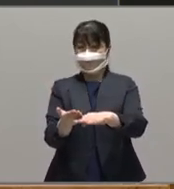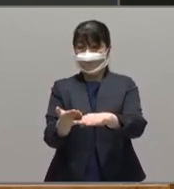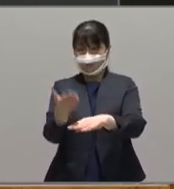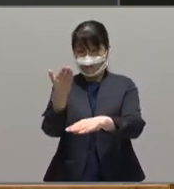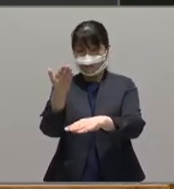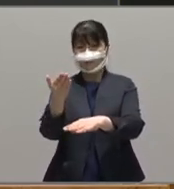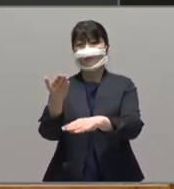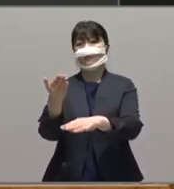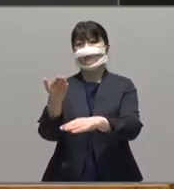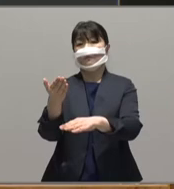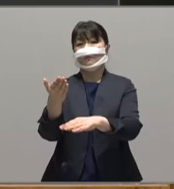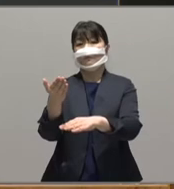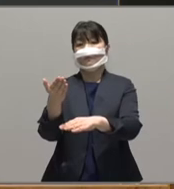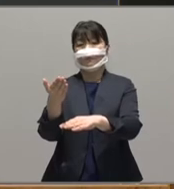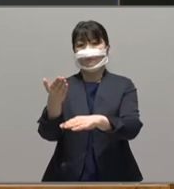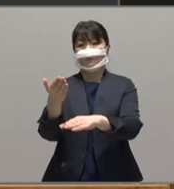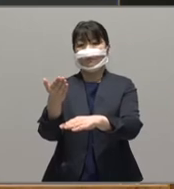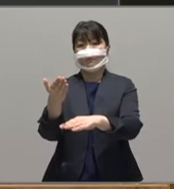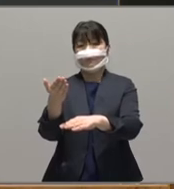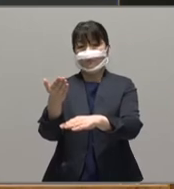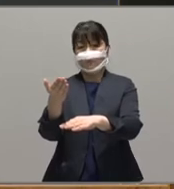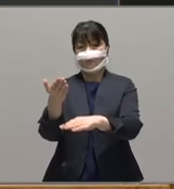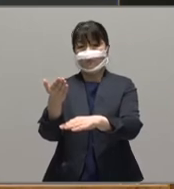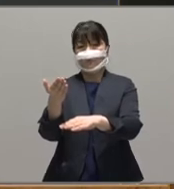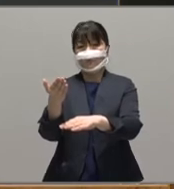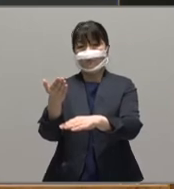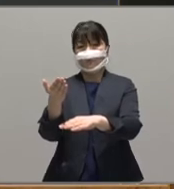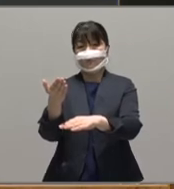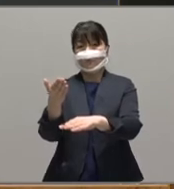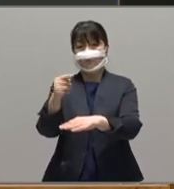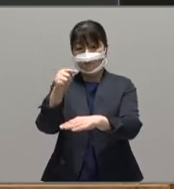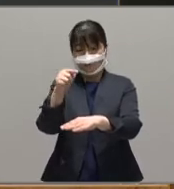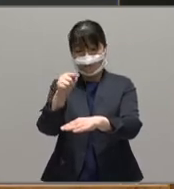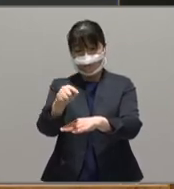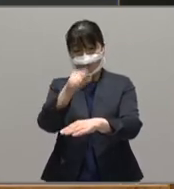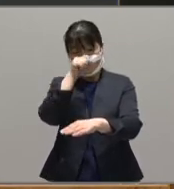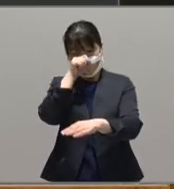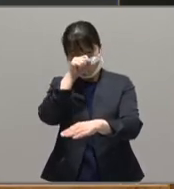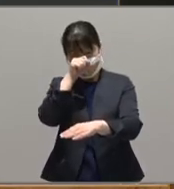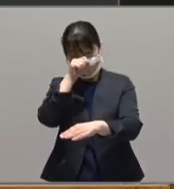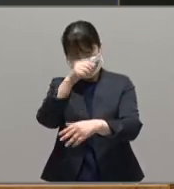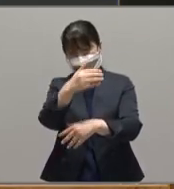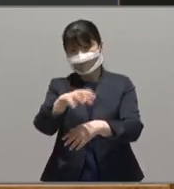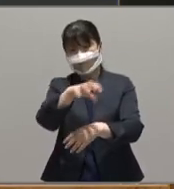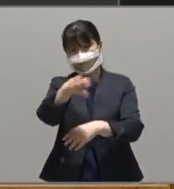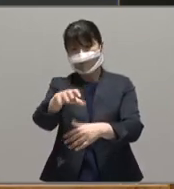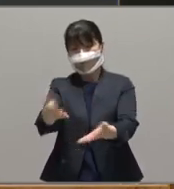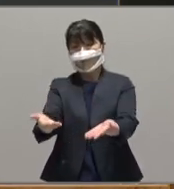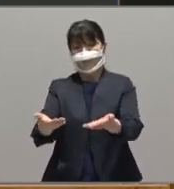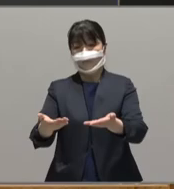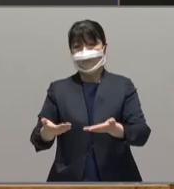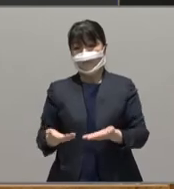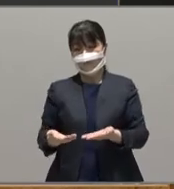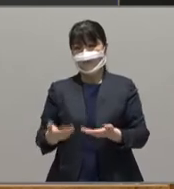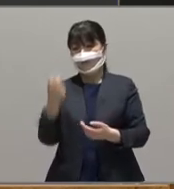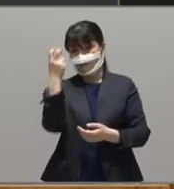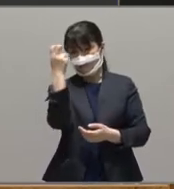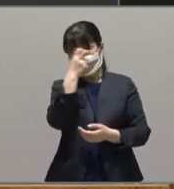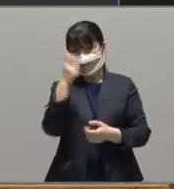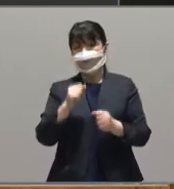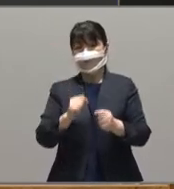and protect forests, first of all, so that the blessings from forests can